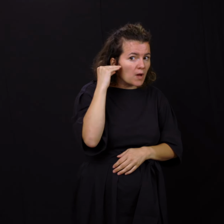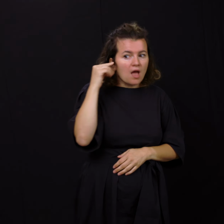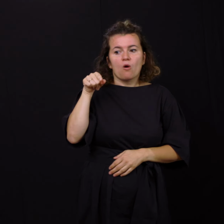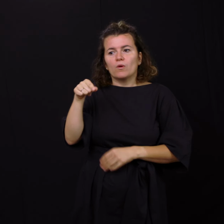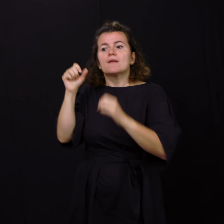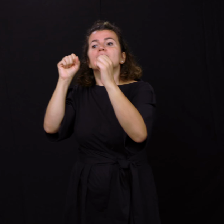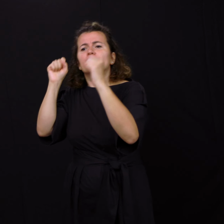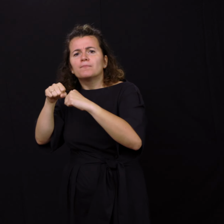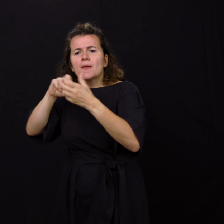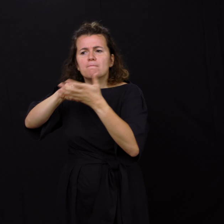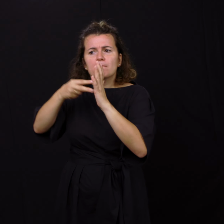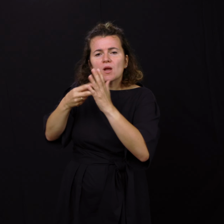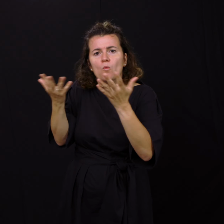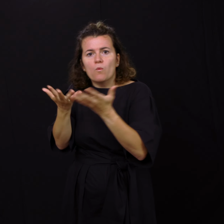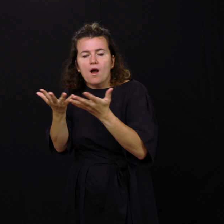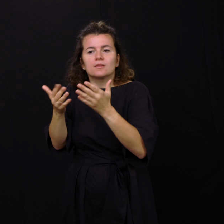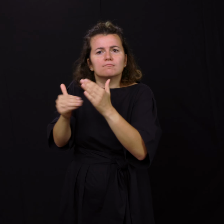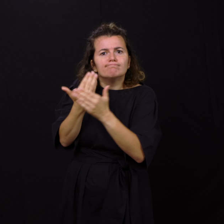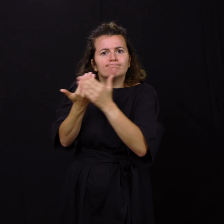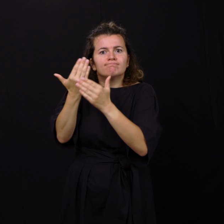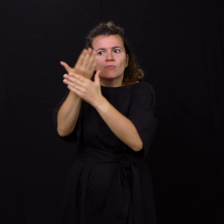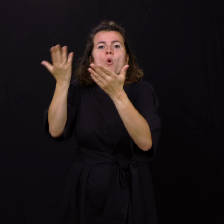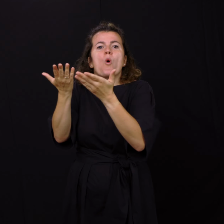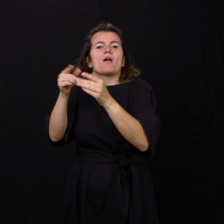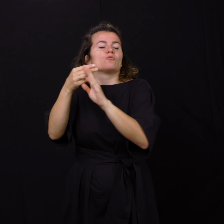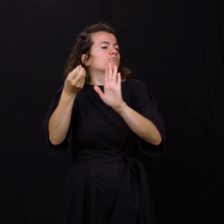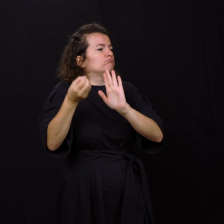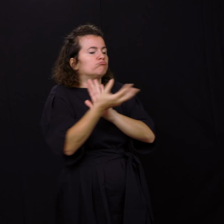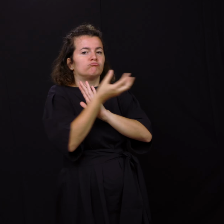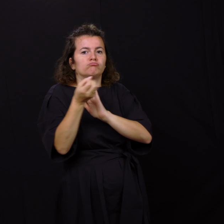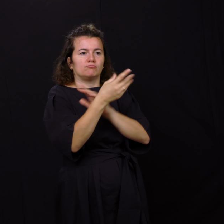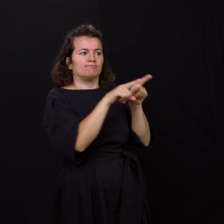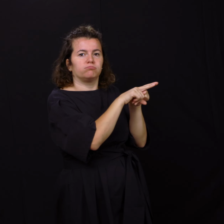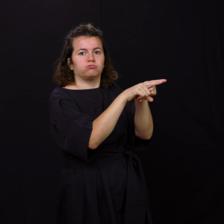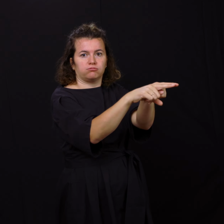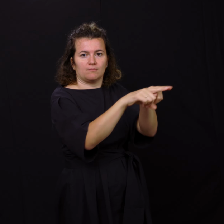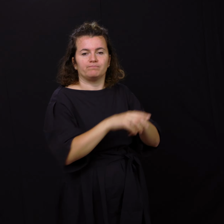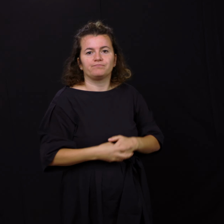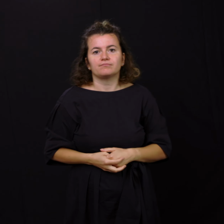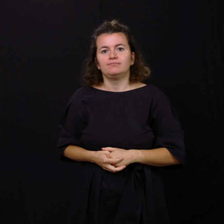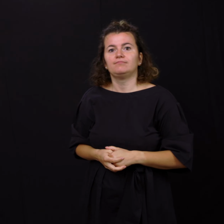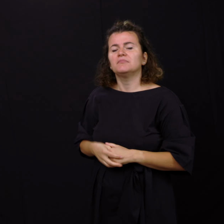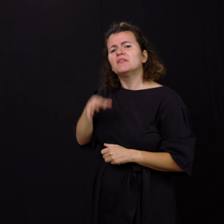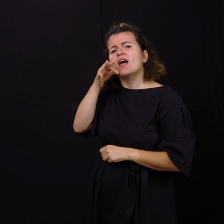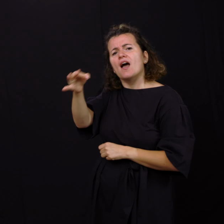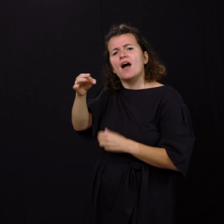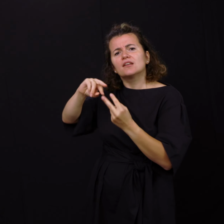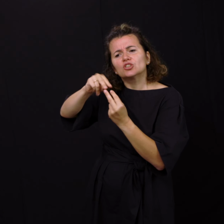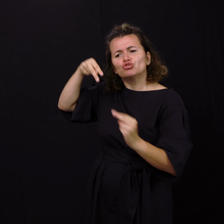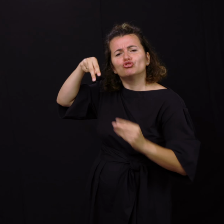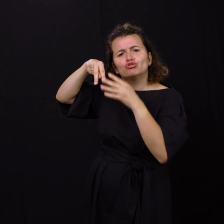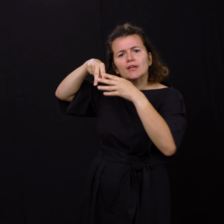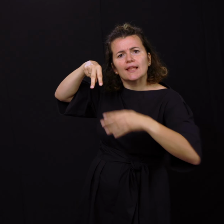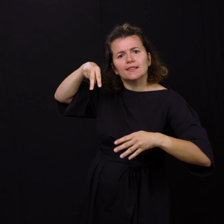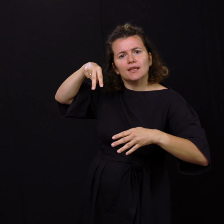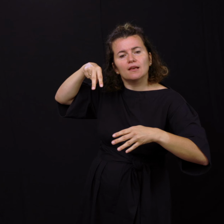that the information is as up-to-date as possible. Right, okay. What is the genetic background of hearing loss in Usher